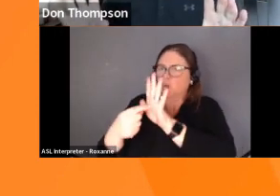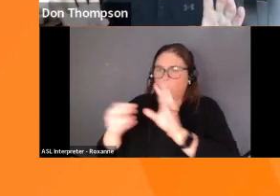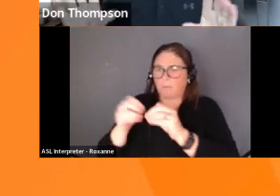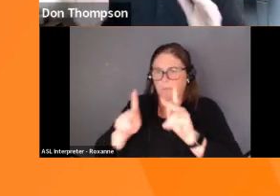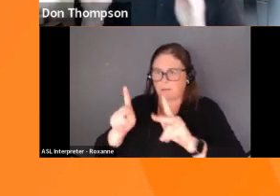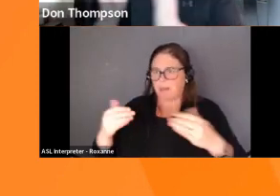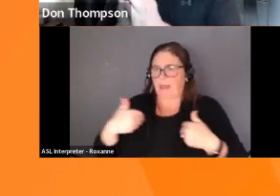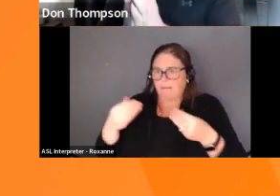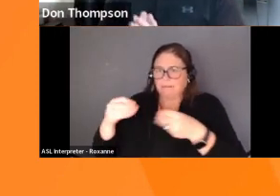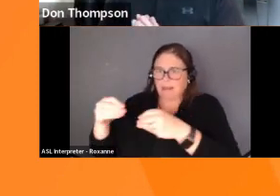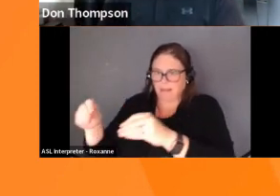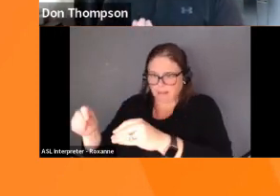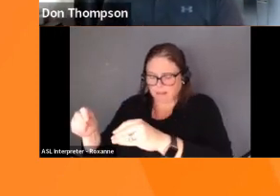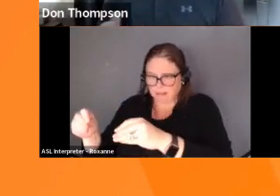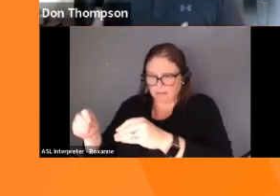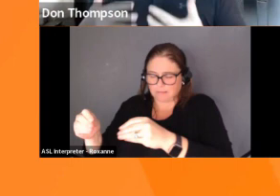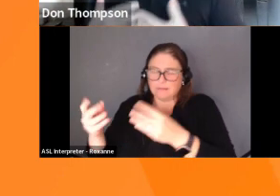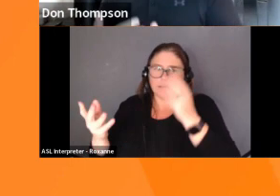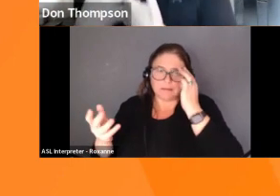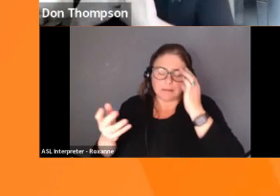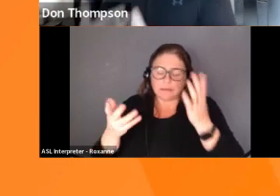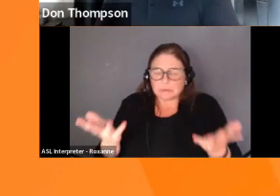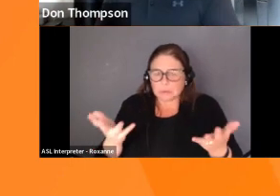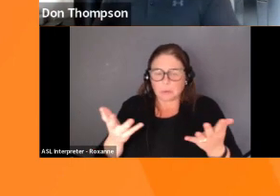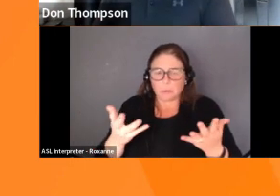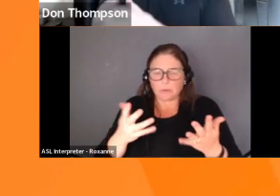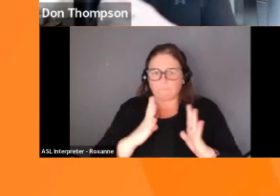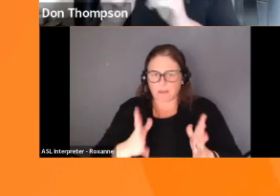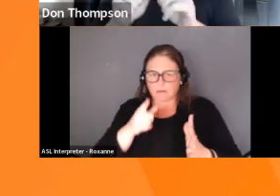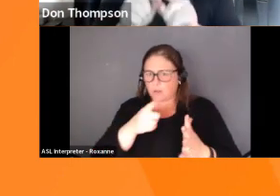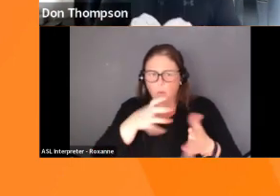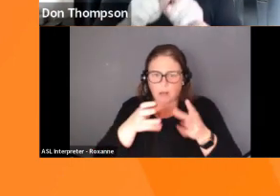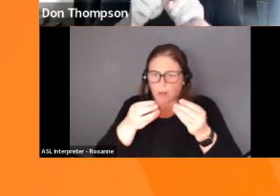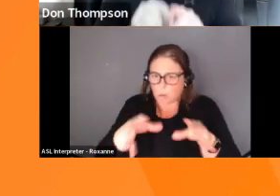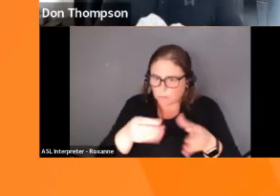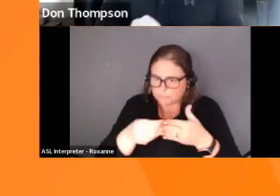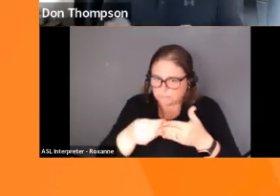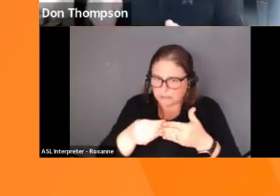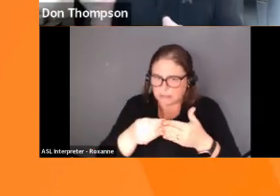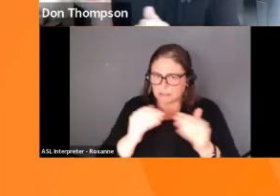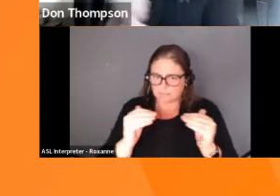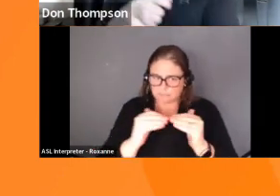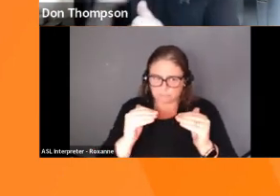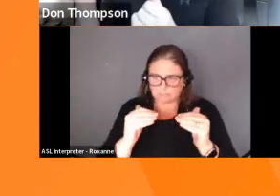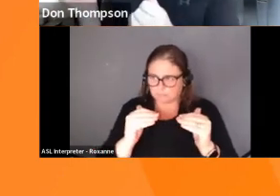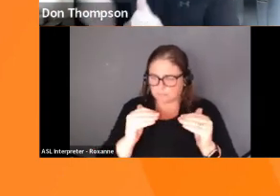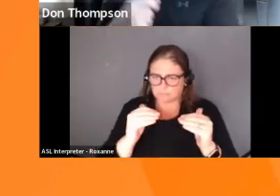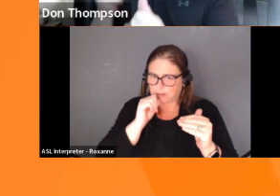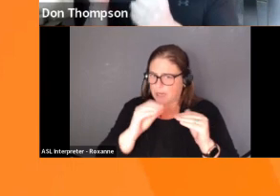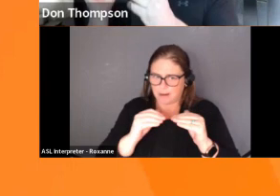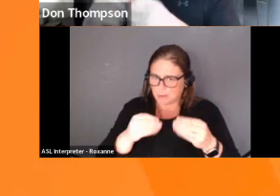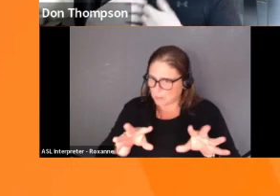money, but to be able to do so, we have to understand all of our costs, every detail of labeling